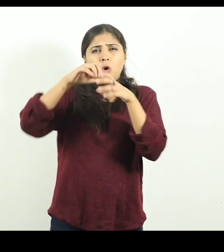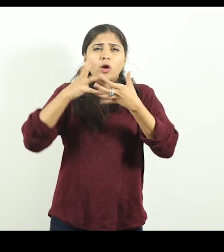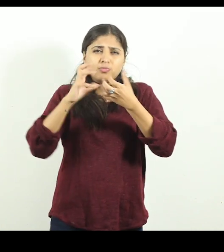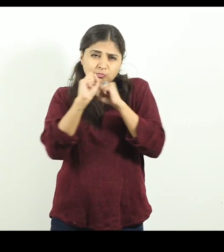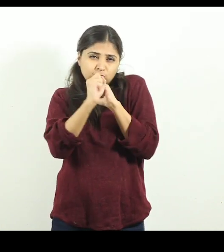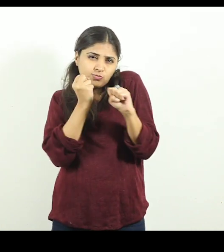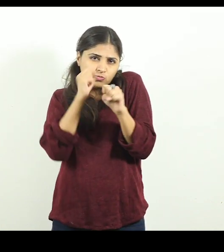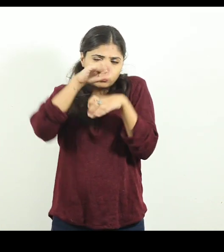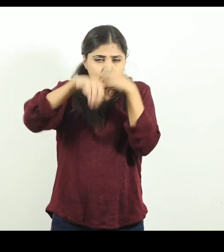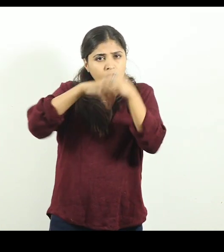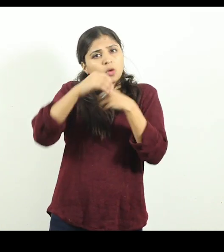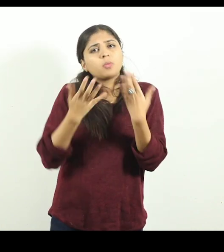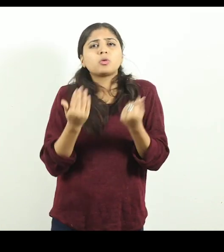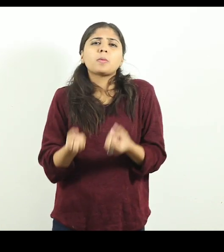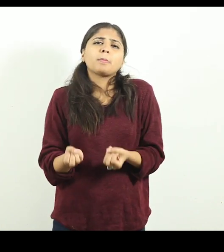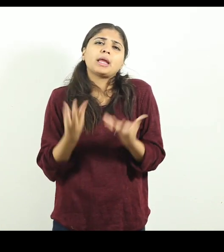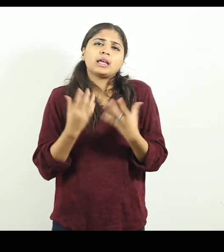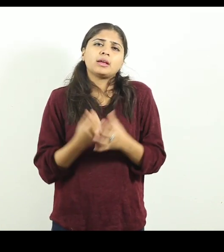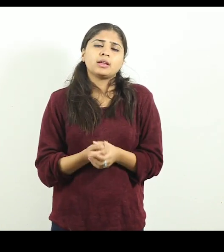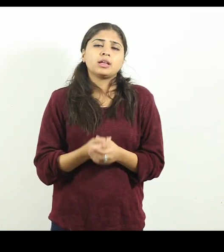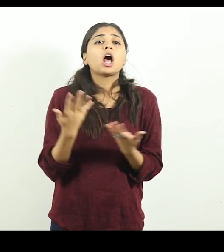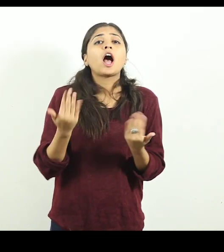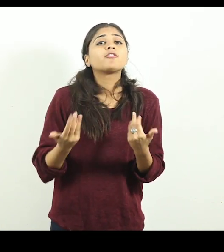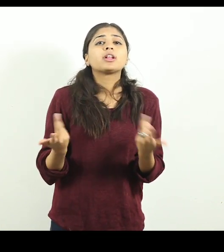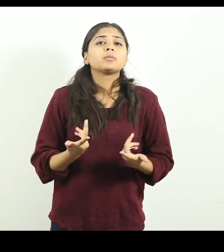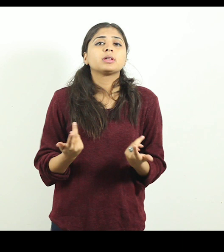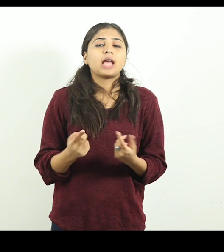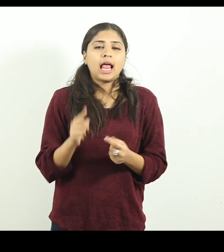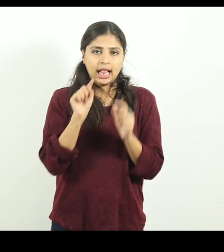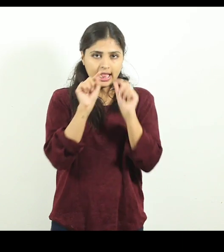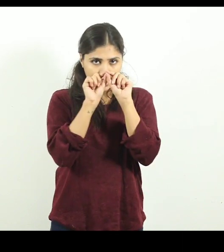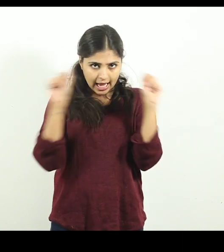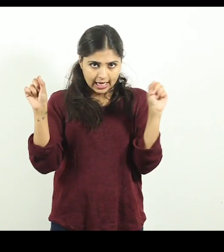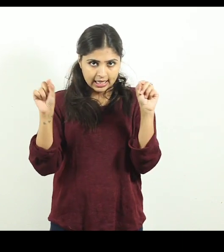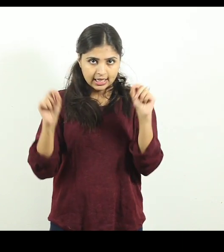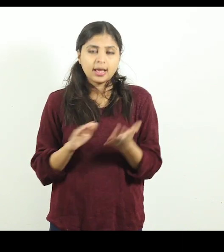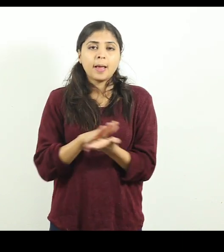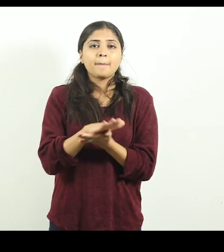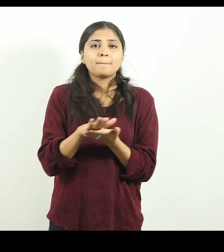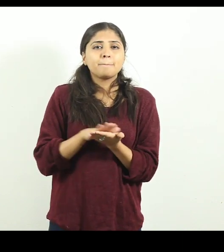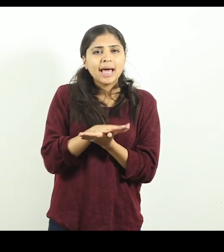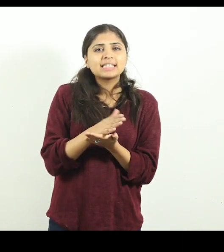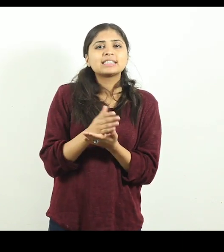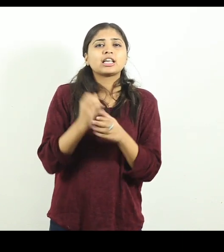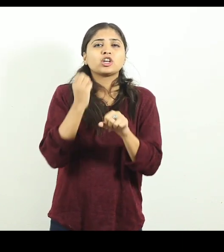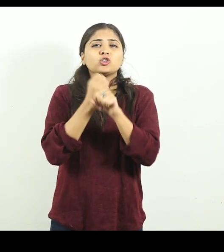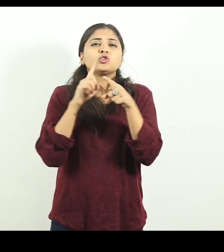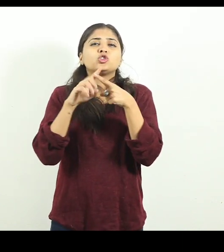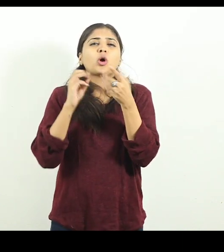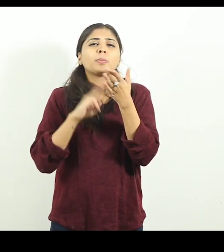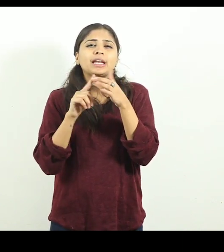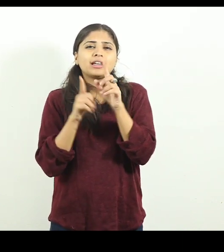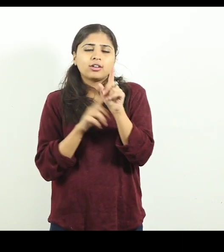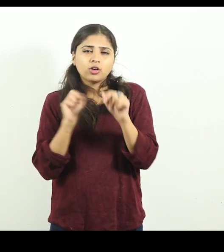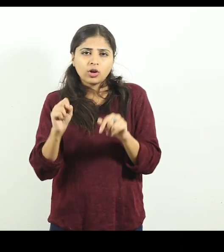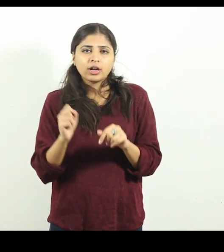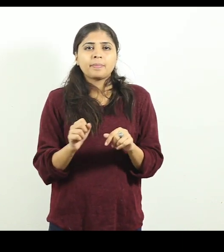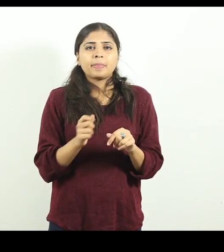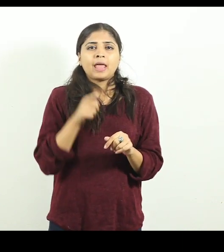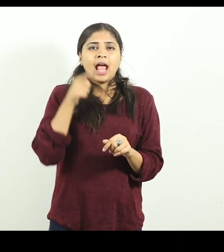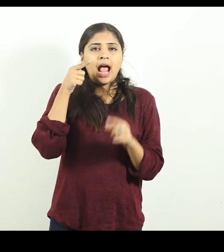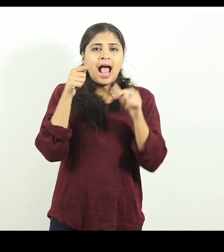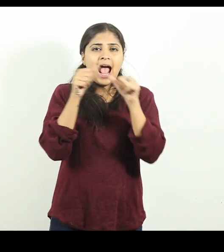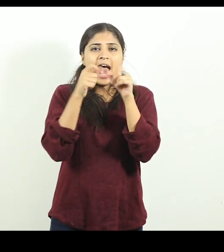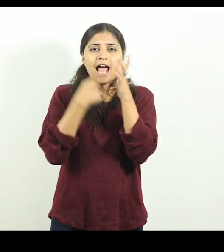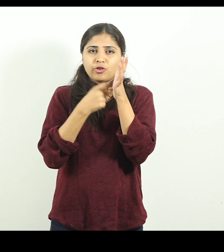to make a drawing or a more complex shape. Available shapes include lines, basic geometry shapes,